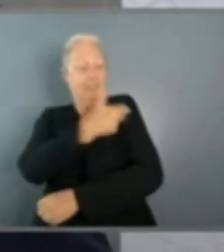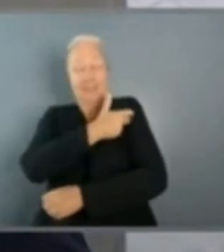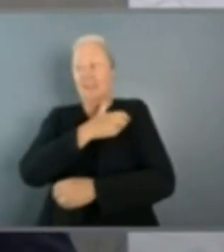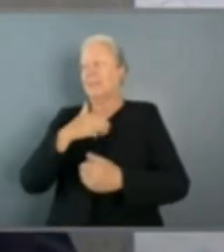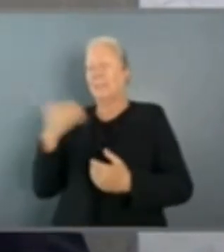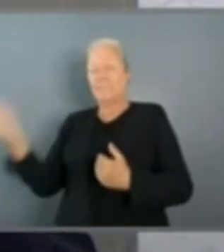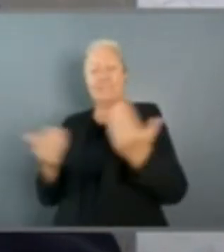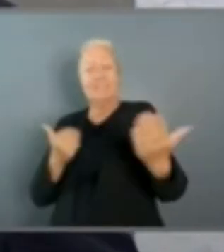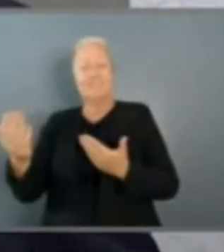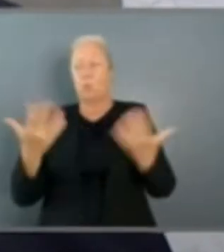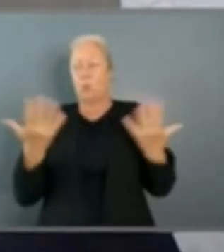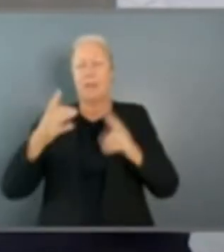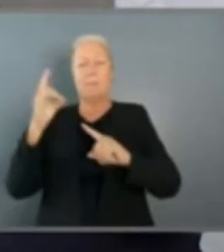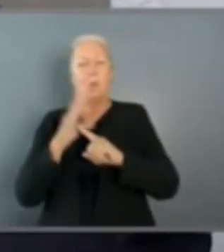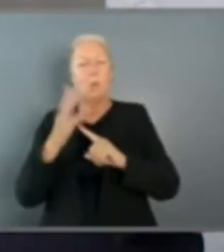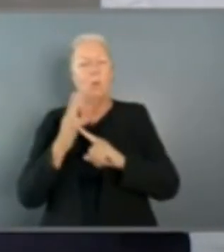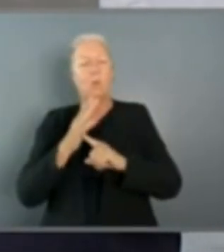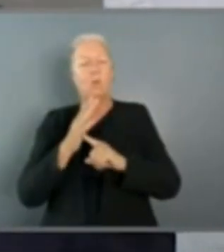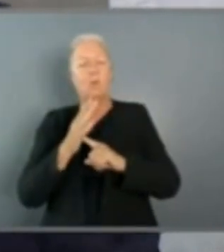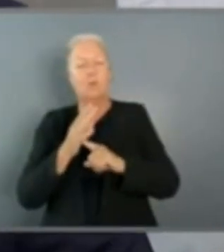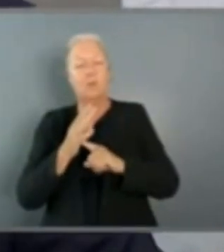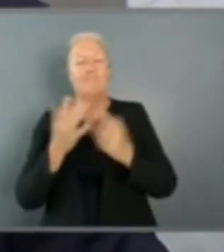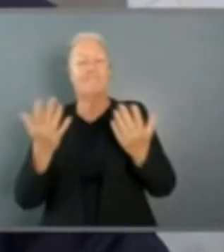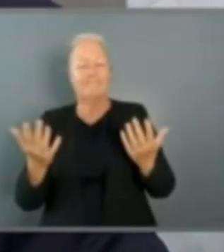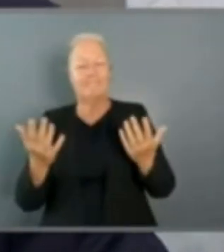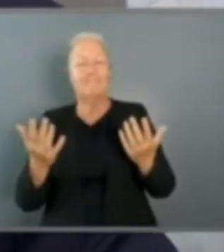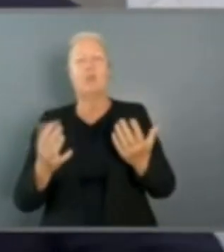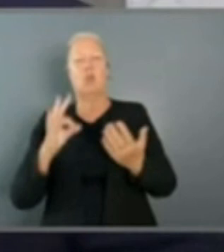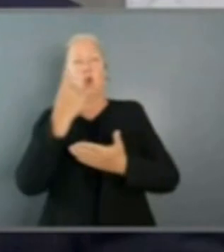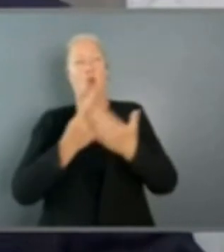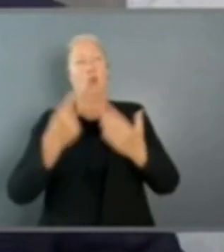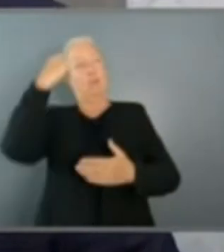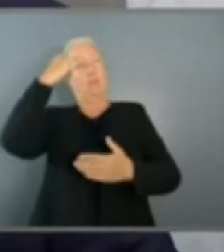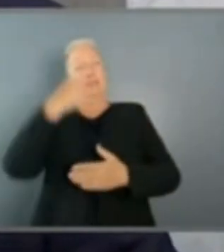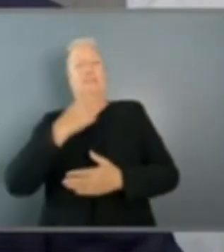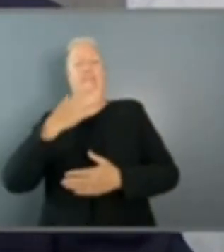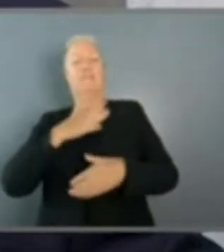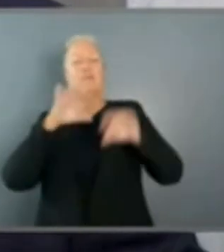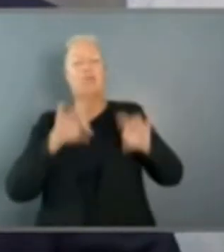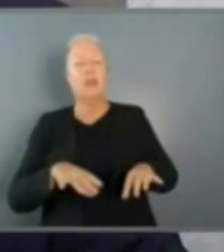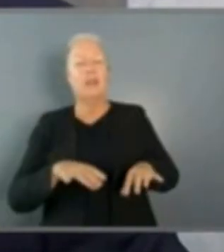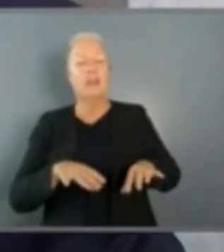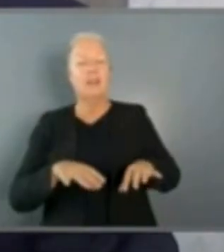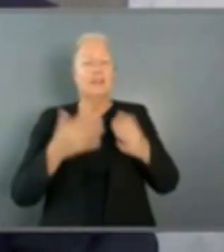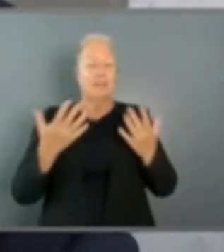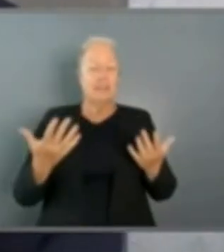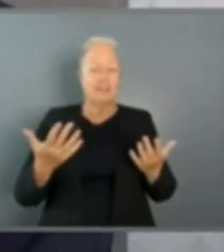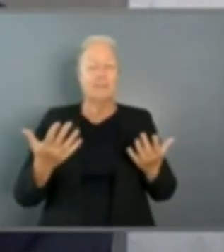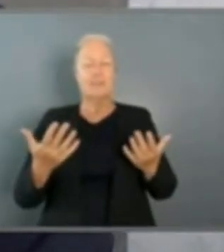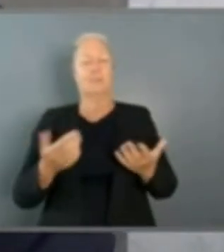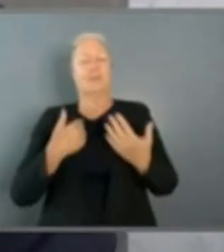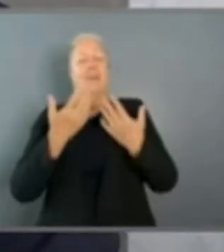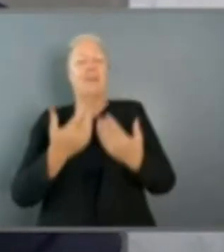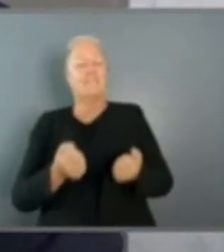is not Australia seeking to do this for our own direct benefit, although we've contracted them. You would expect them to